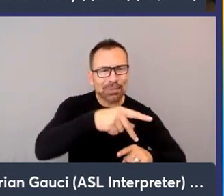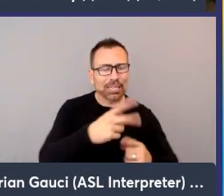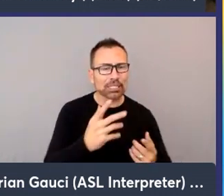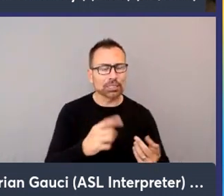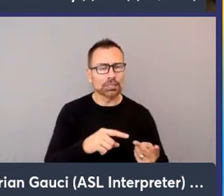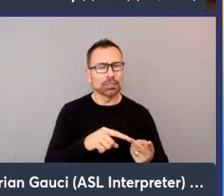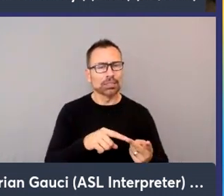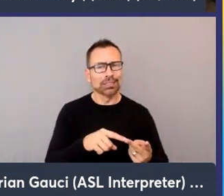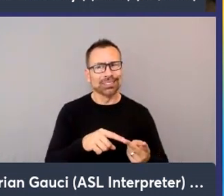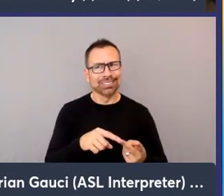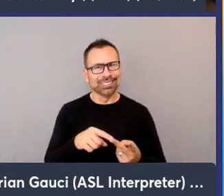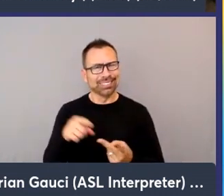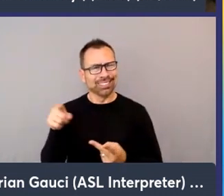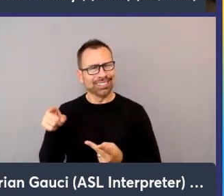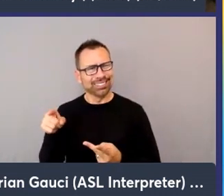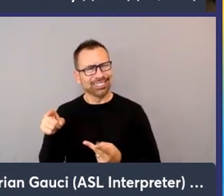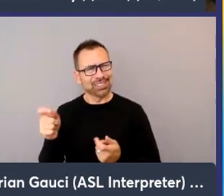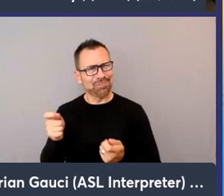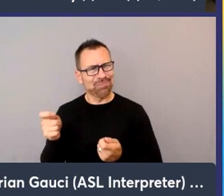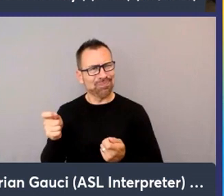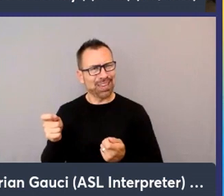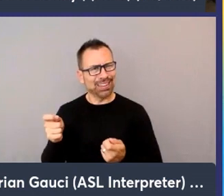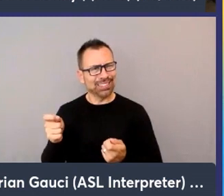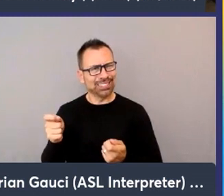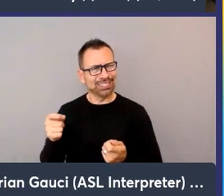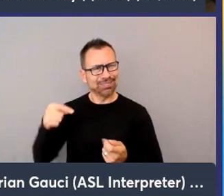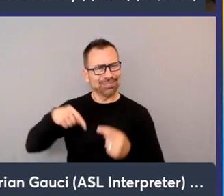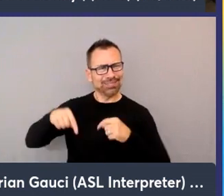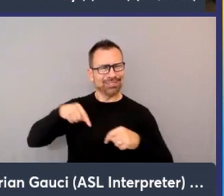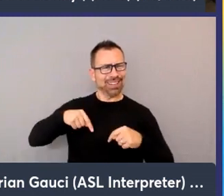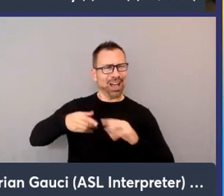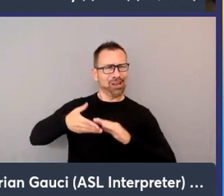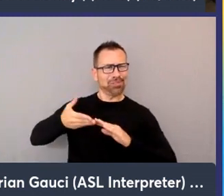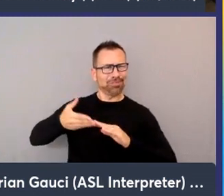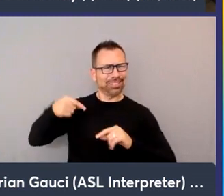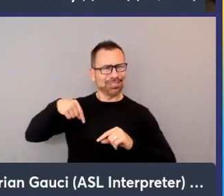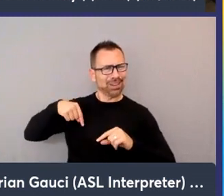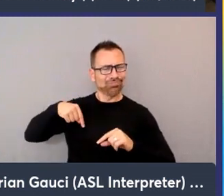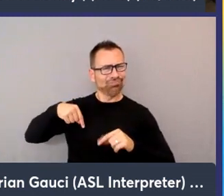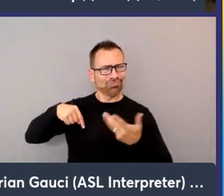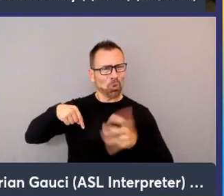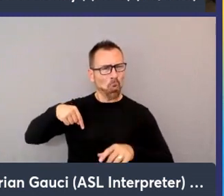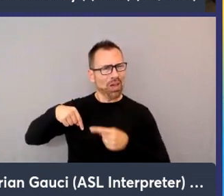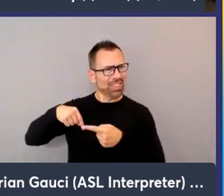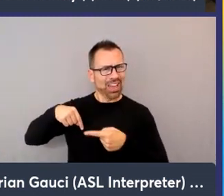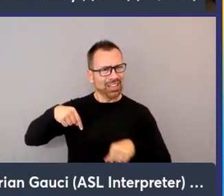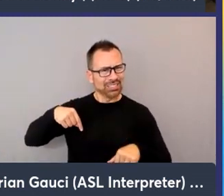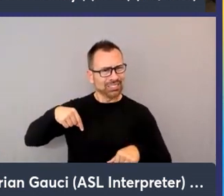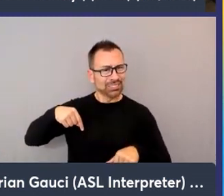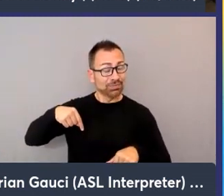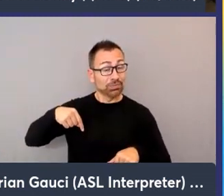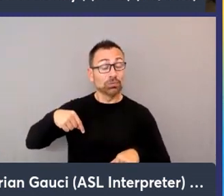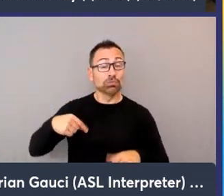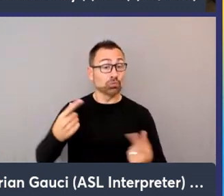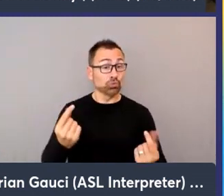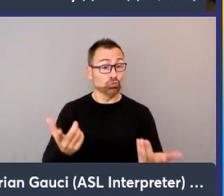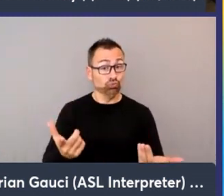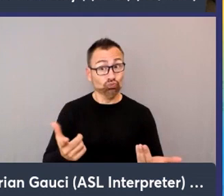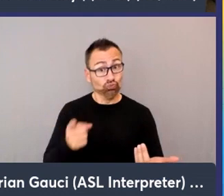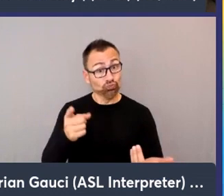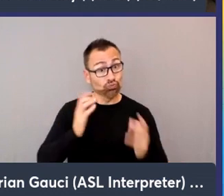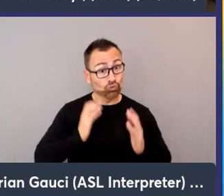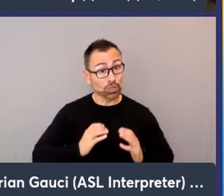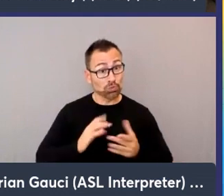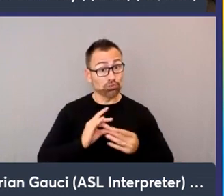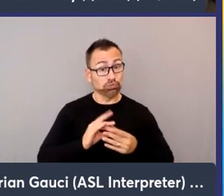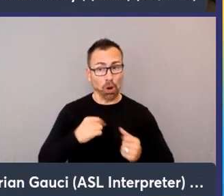but don't have to manage the backend operations, right? And, we listen to our customers, and that's